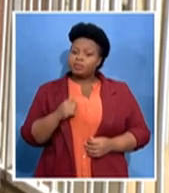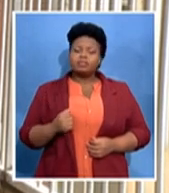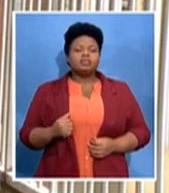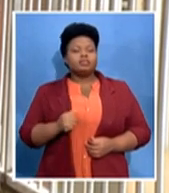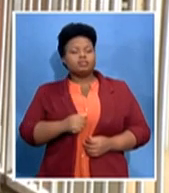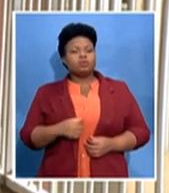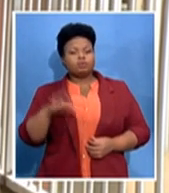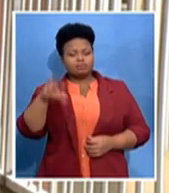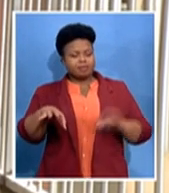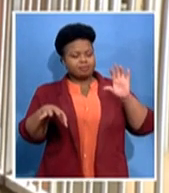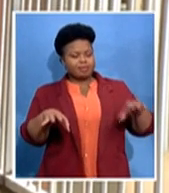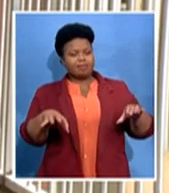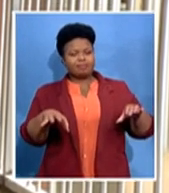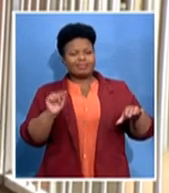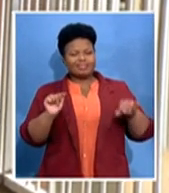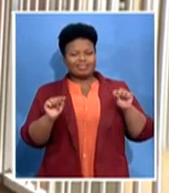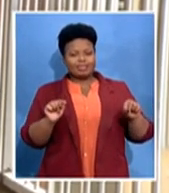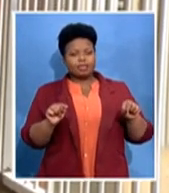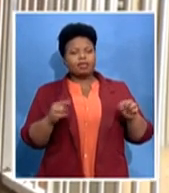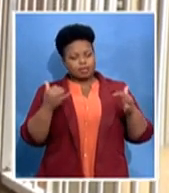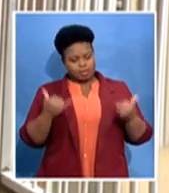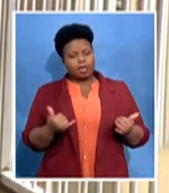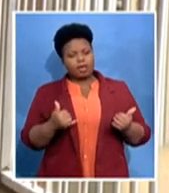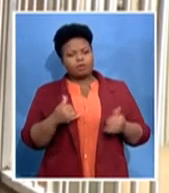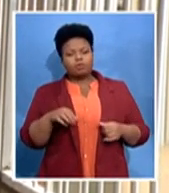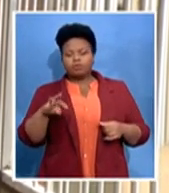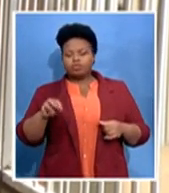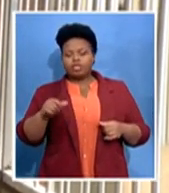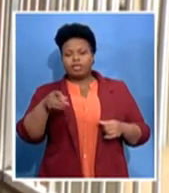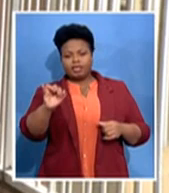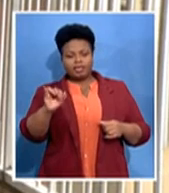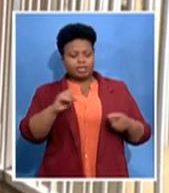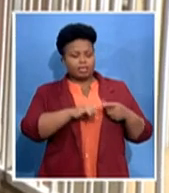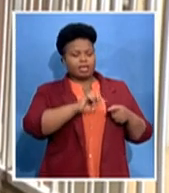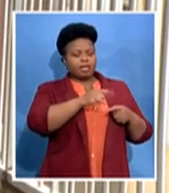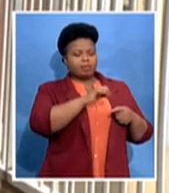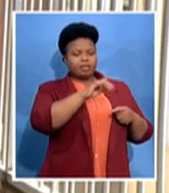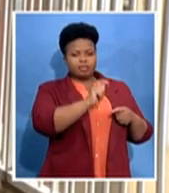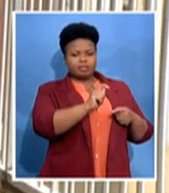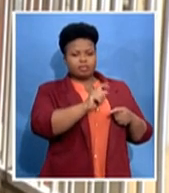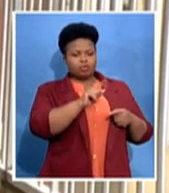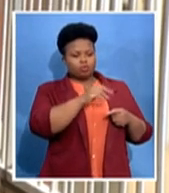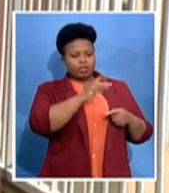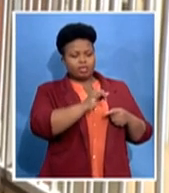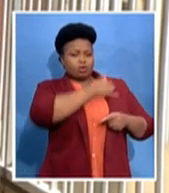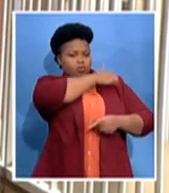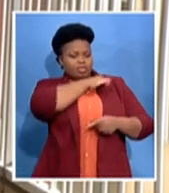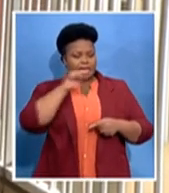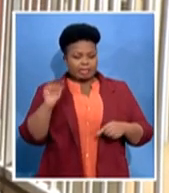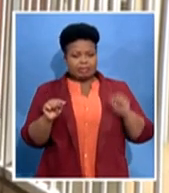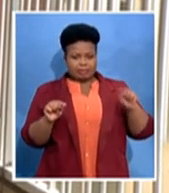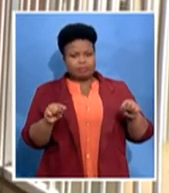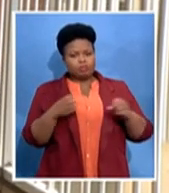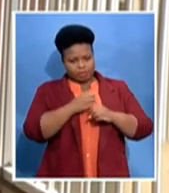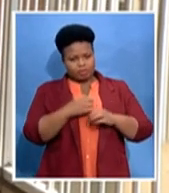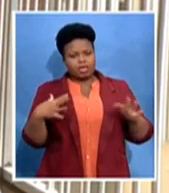are Prince Mshiyeni as well as Albert Lutuli Hospital. Those currently will be the sites upon which